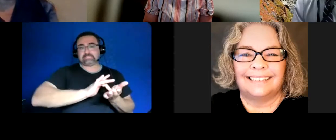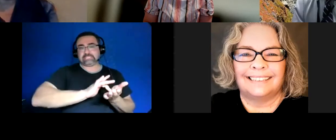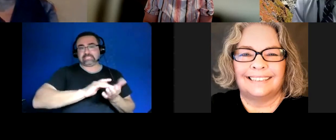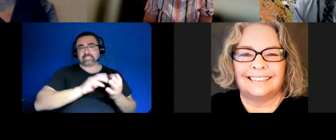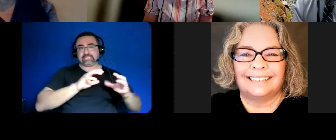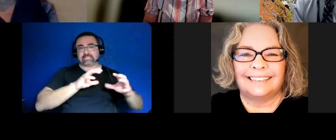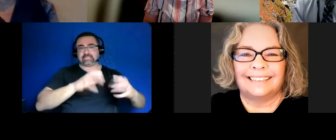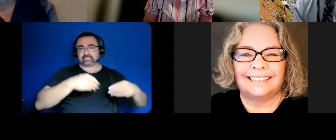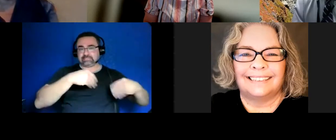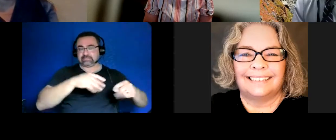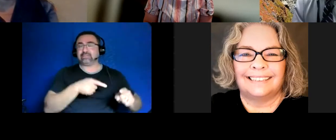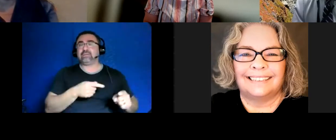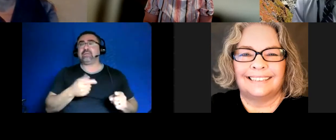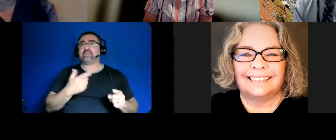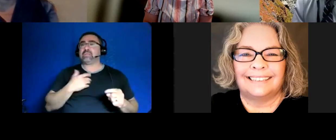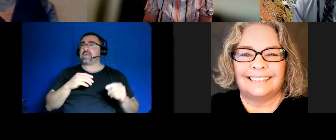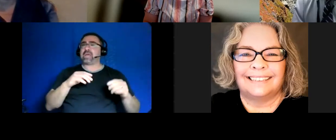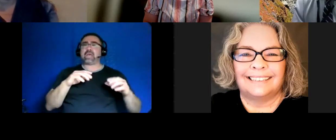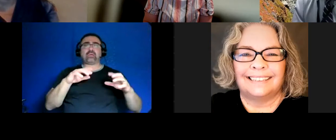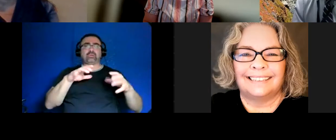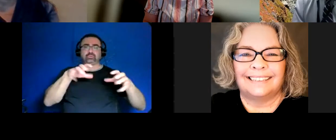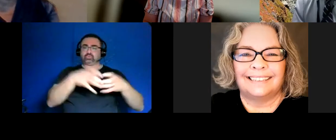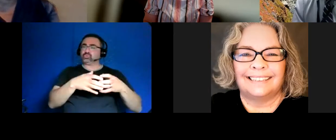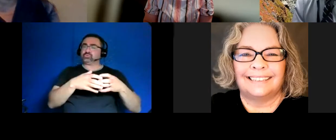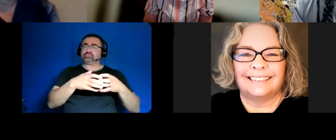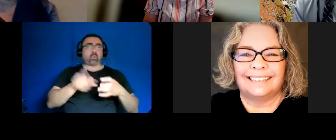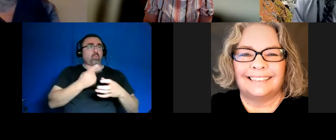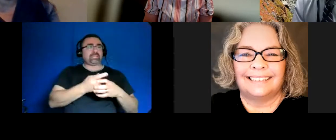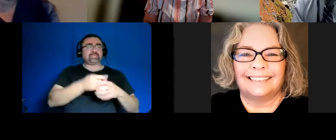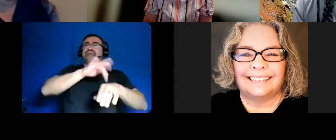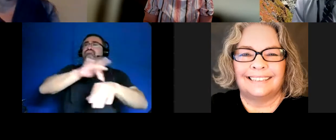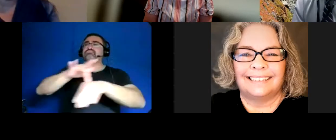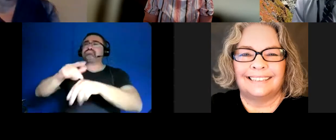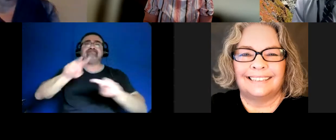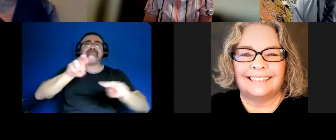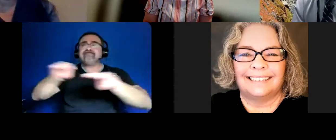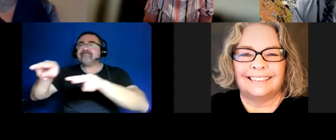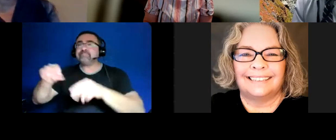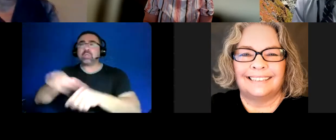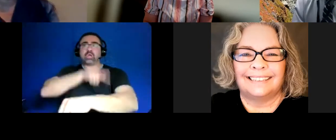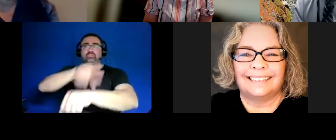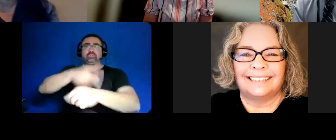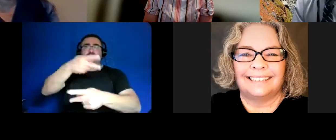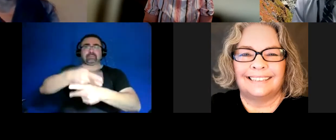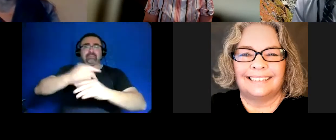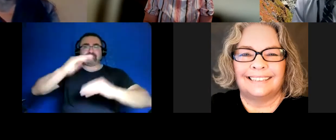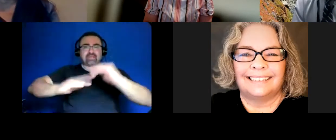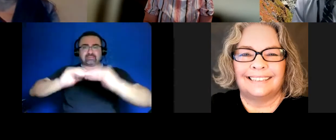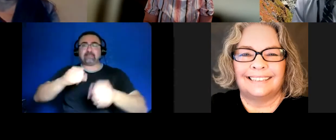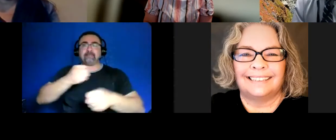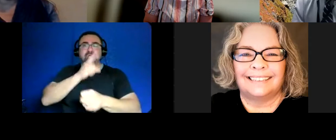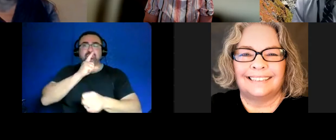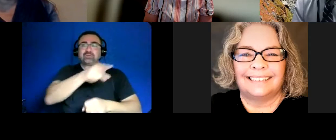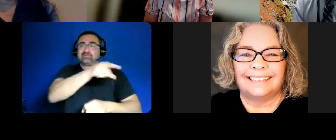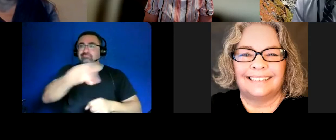a dedicated teams going to the long-term care facilities to get the residents vaccinated. So